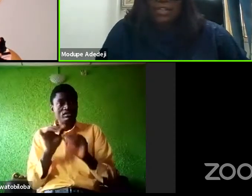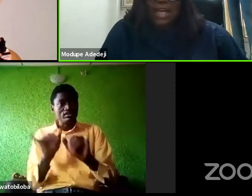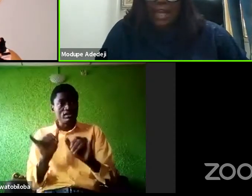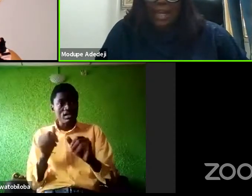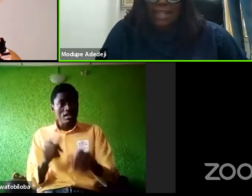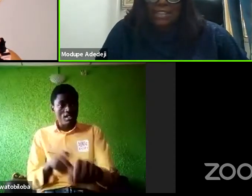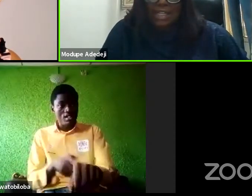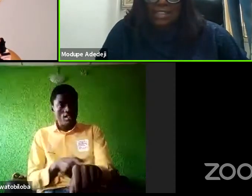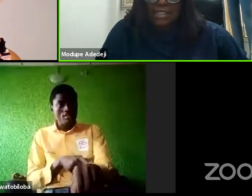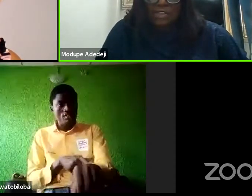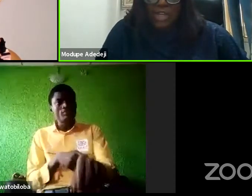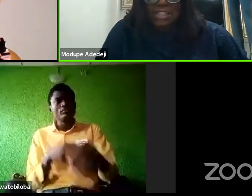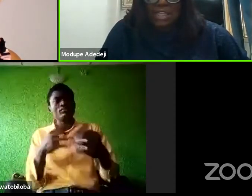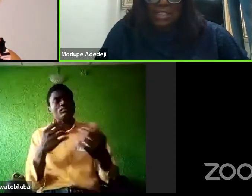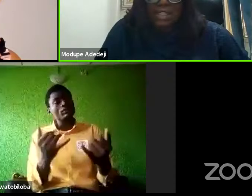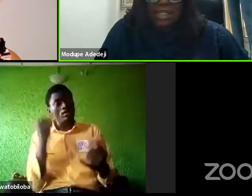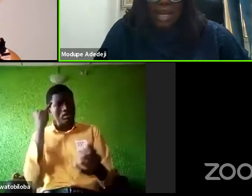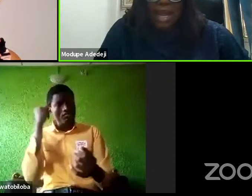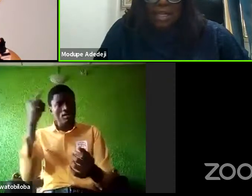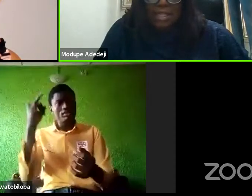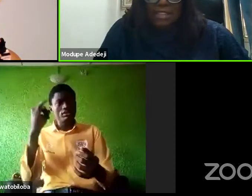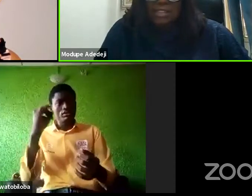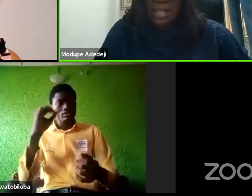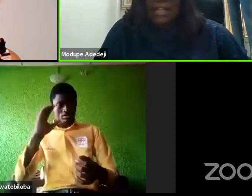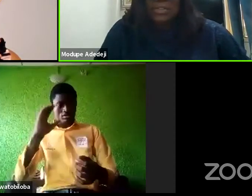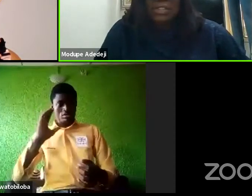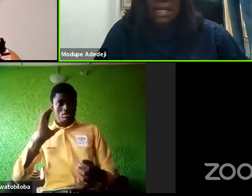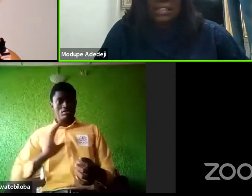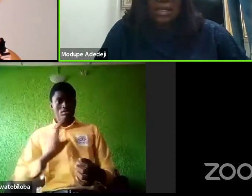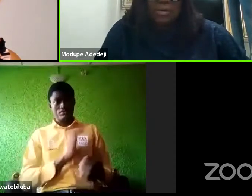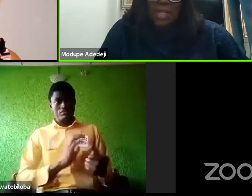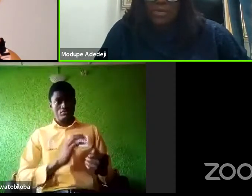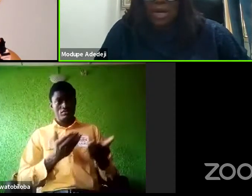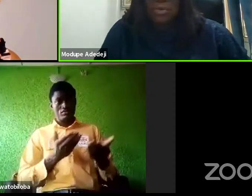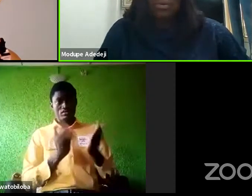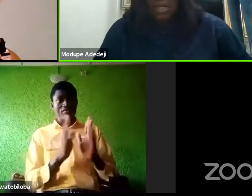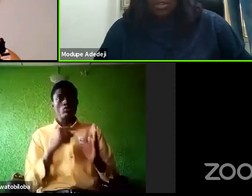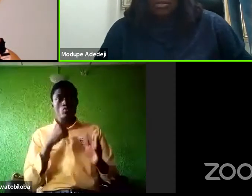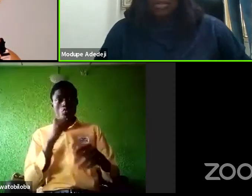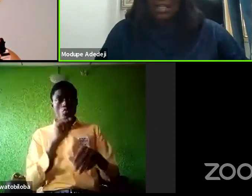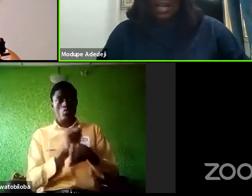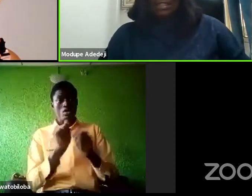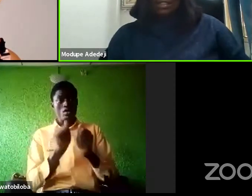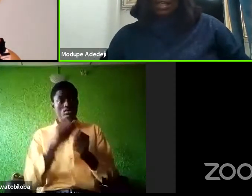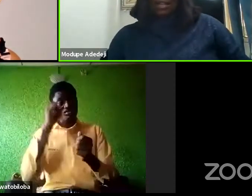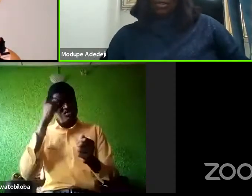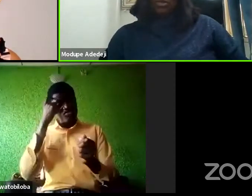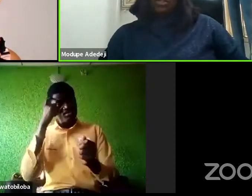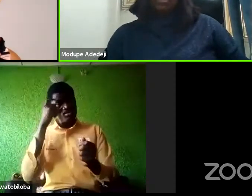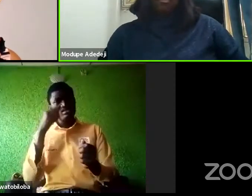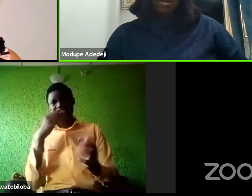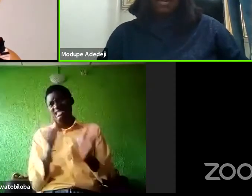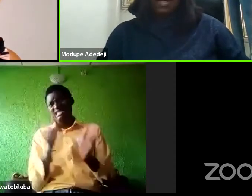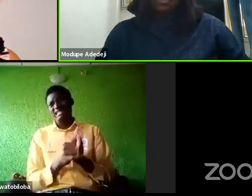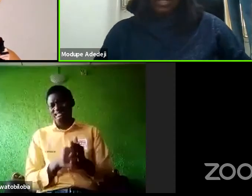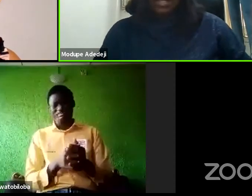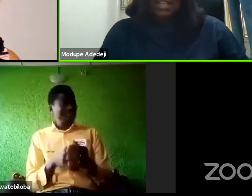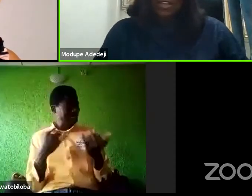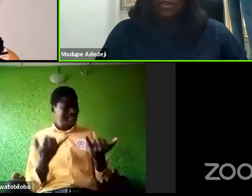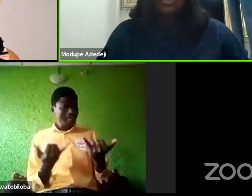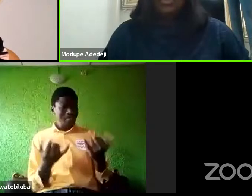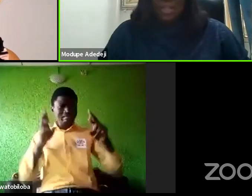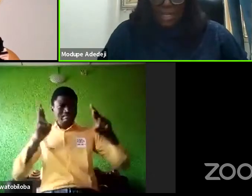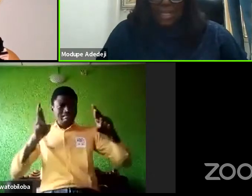they retire, and the next thing you hear is that he died just last year. I died this year. Sorry for my